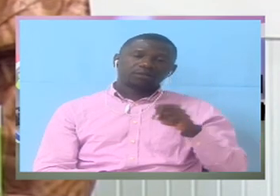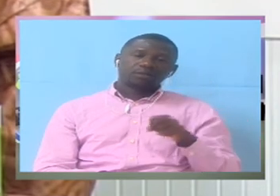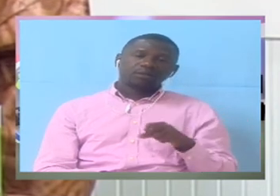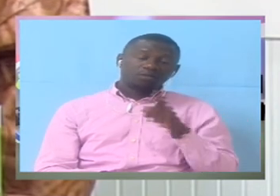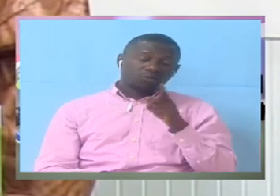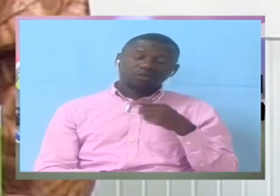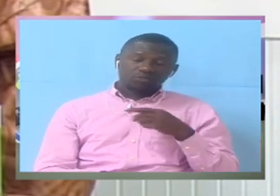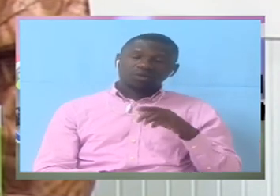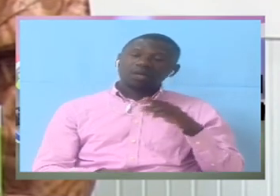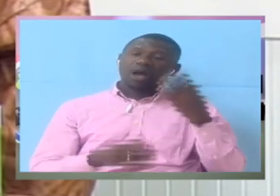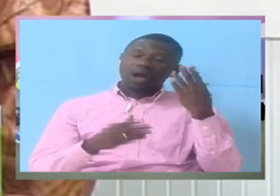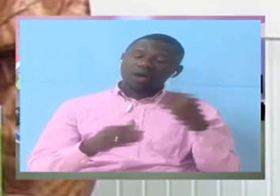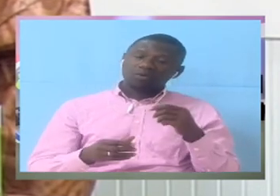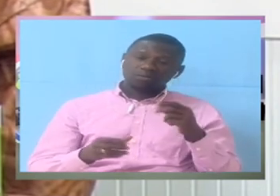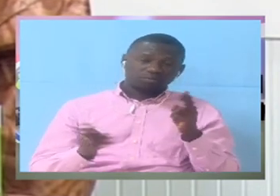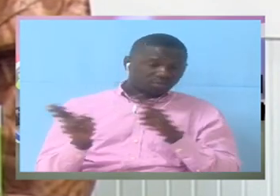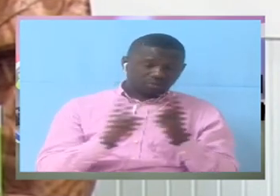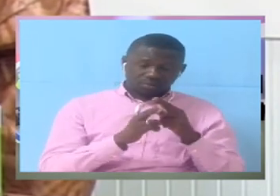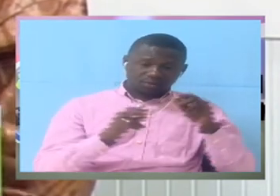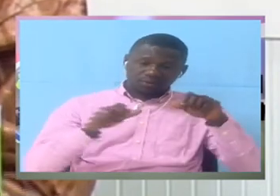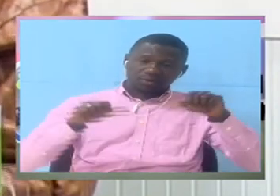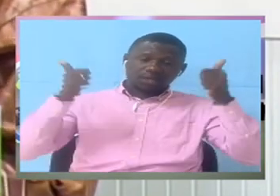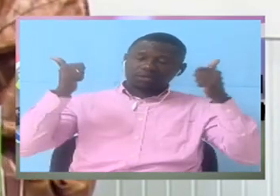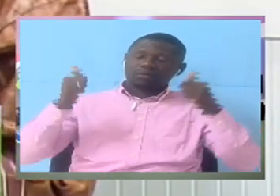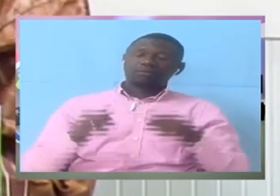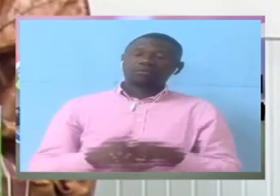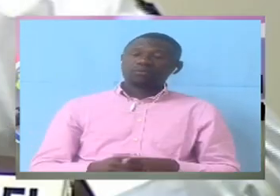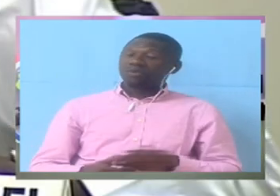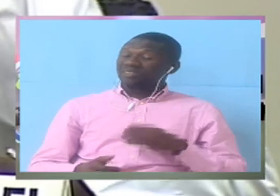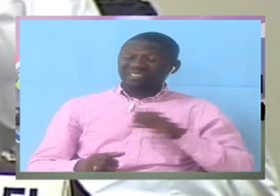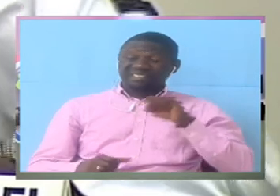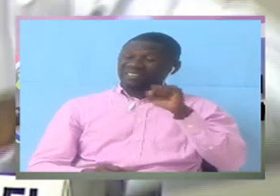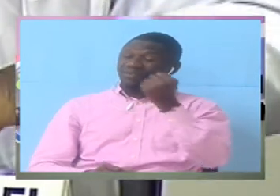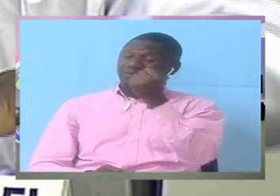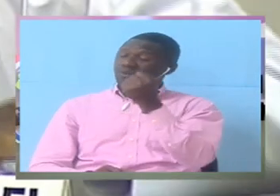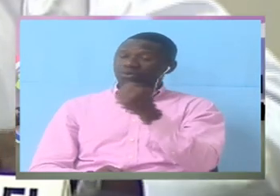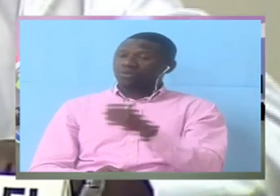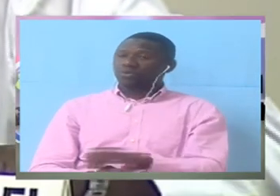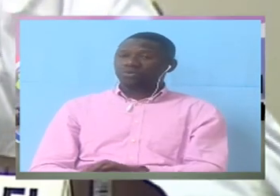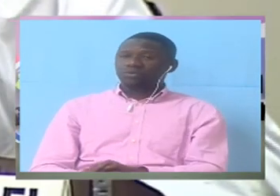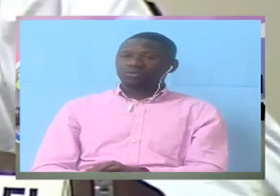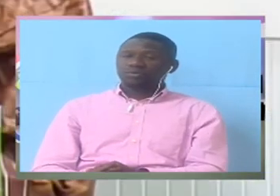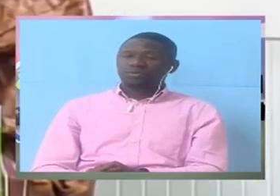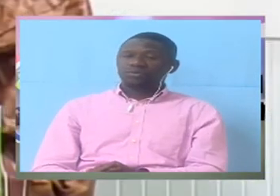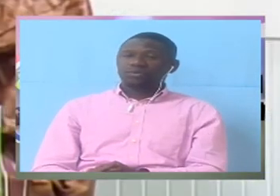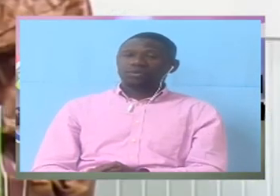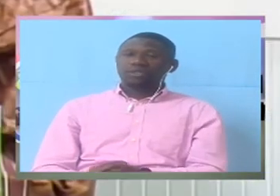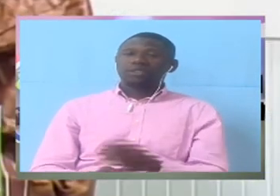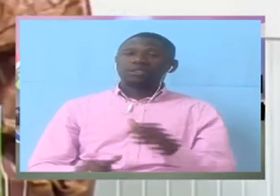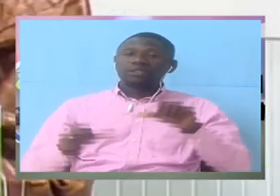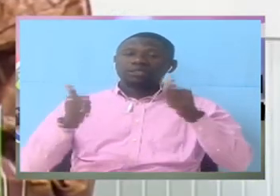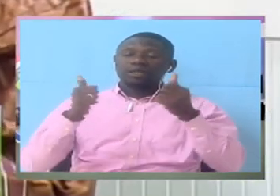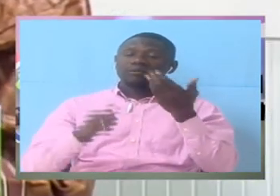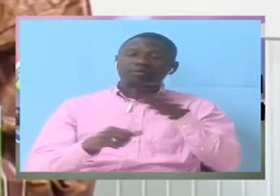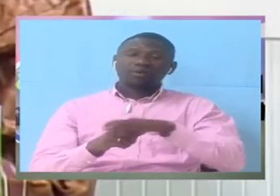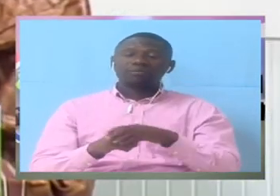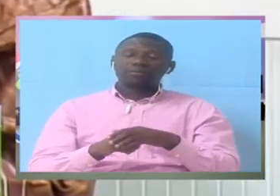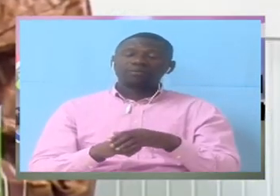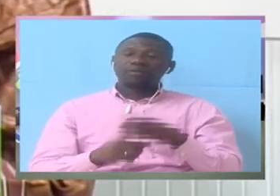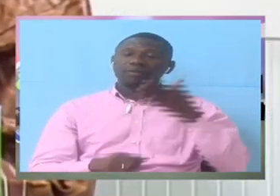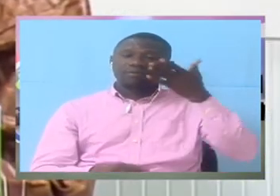1992 war. But it was really tough. Bring 15 gate. Starting from 15 gate. Yeah, killing